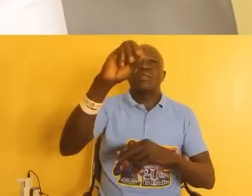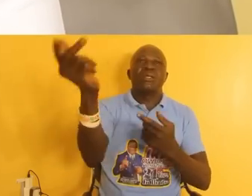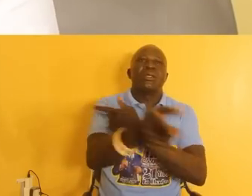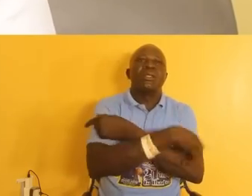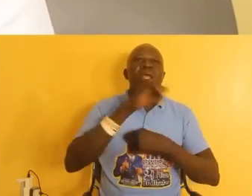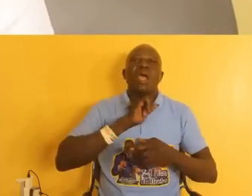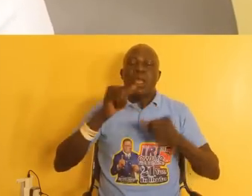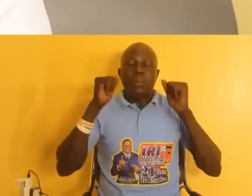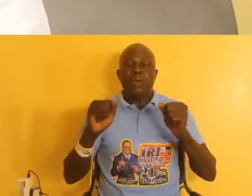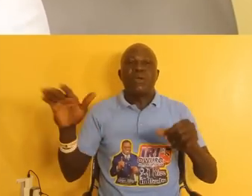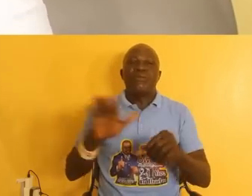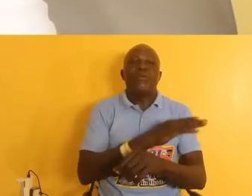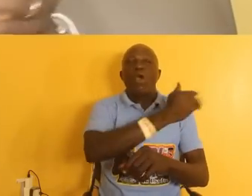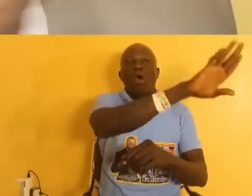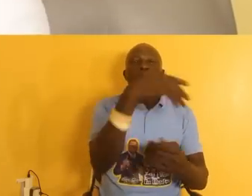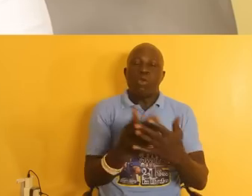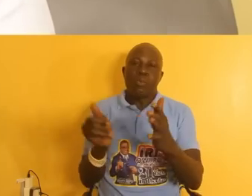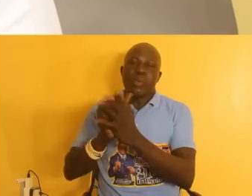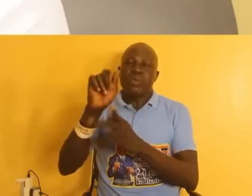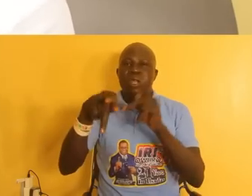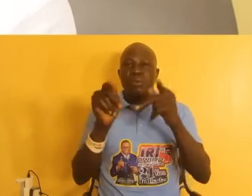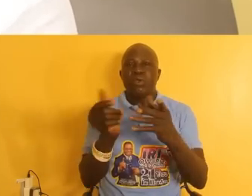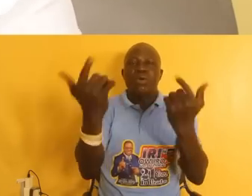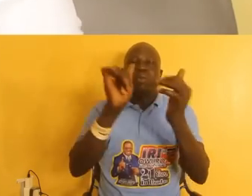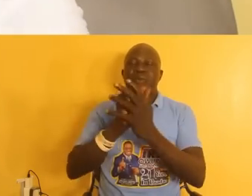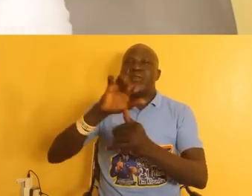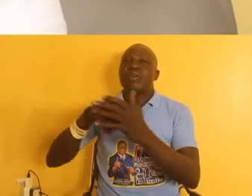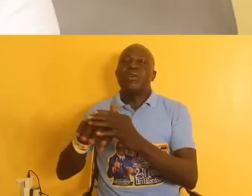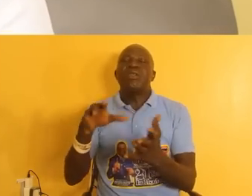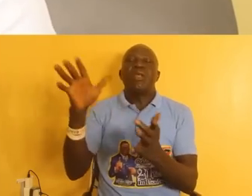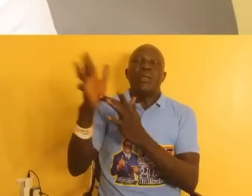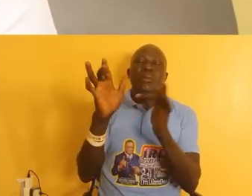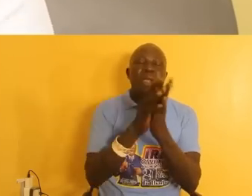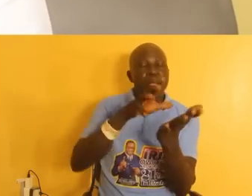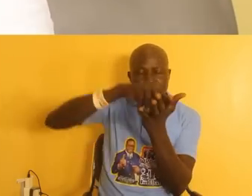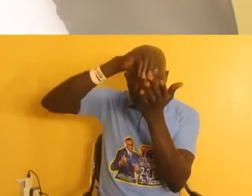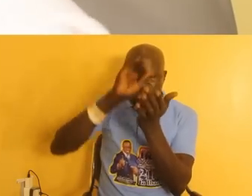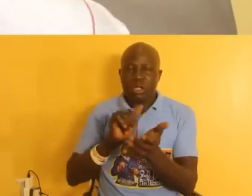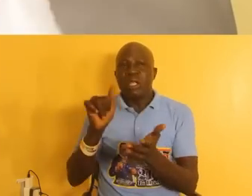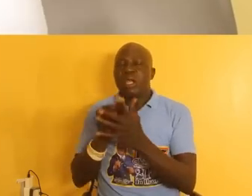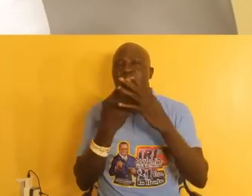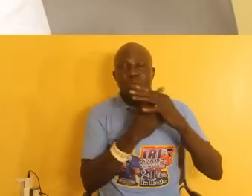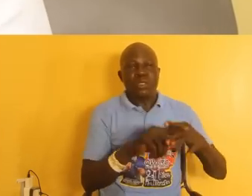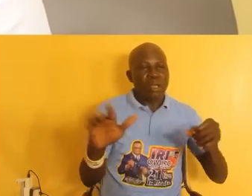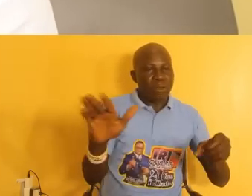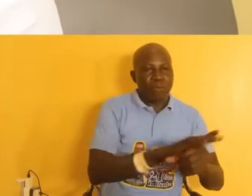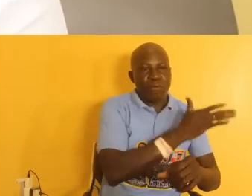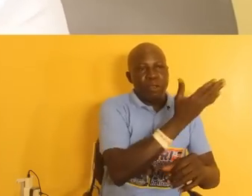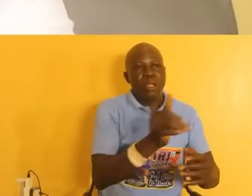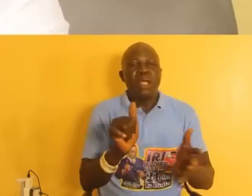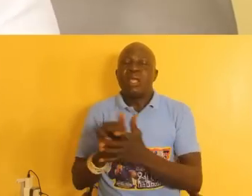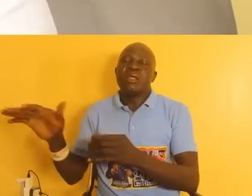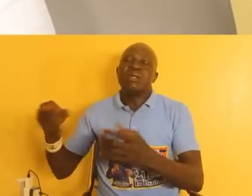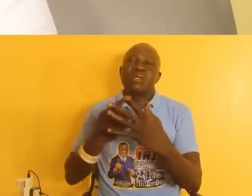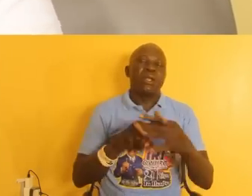man, I agbara. Powerful. For you tell what. All of you. Foot here. Come in belly. For Bible. Eh, all the bere fully. It has commenced fully. All the